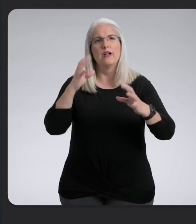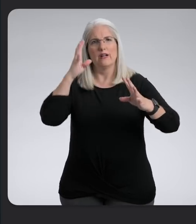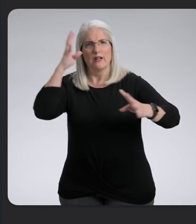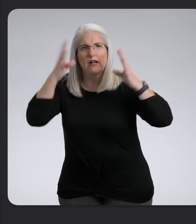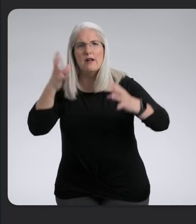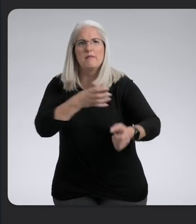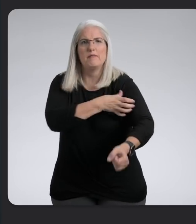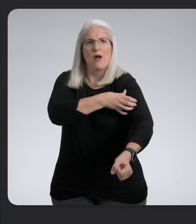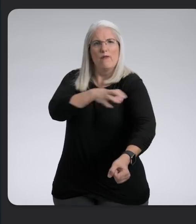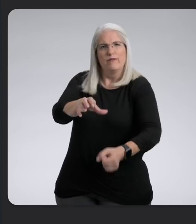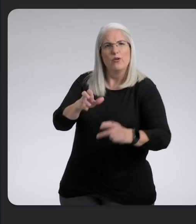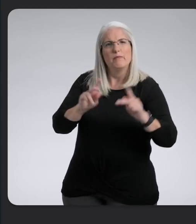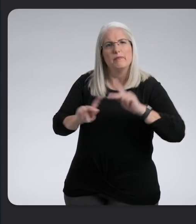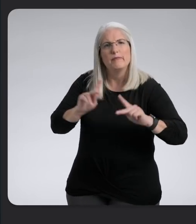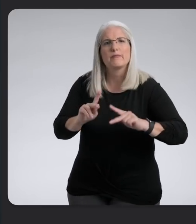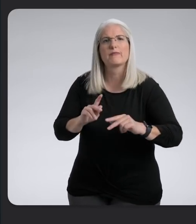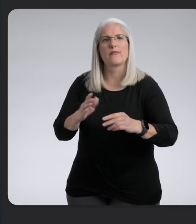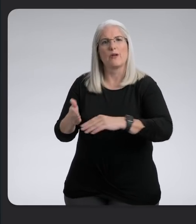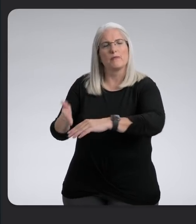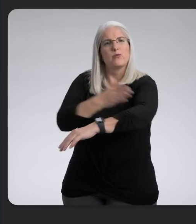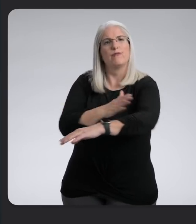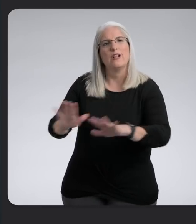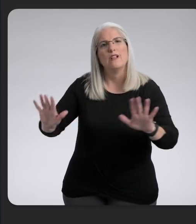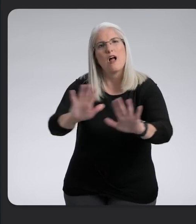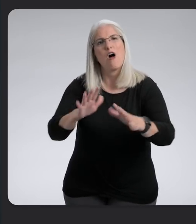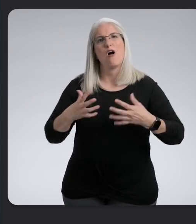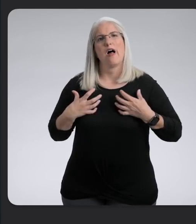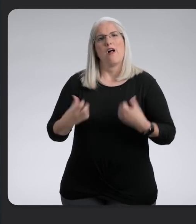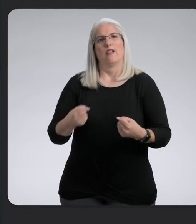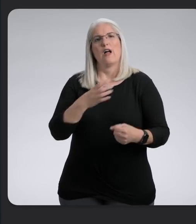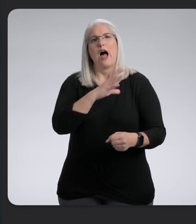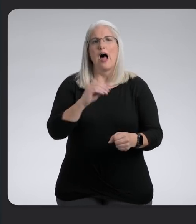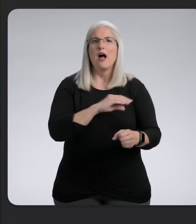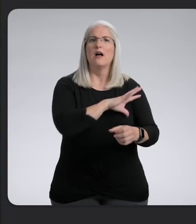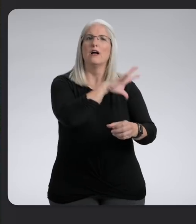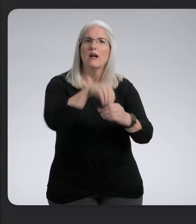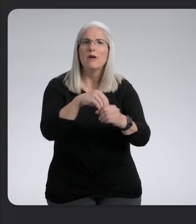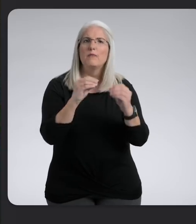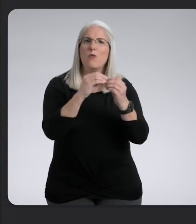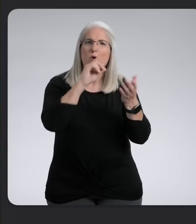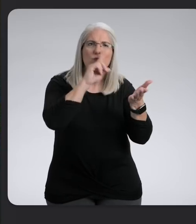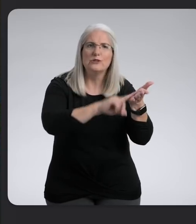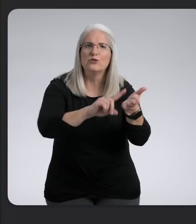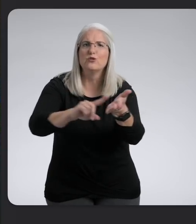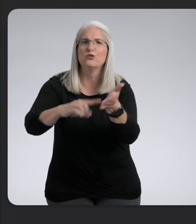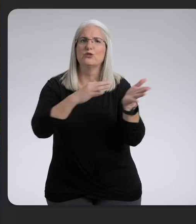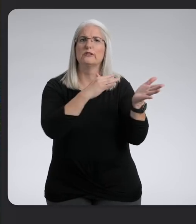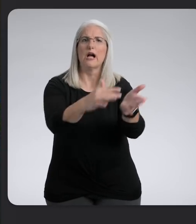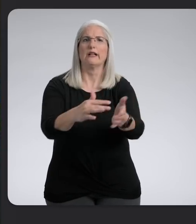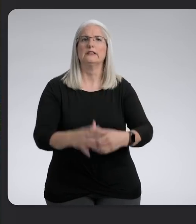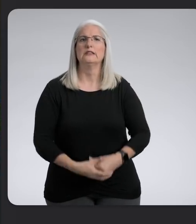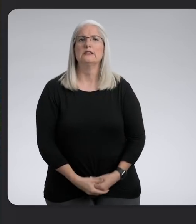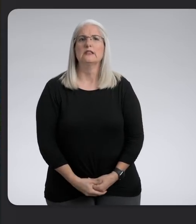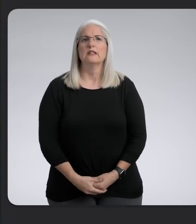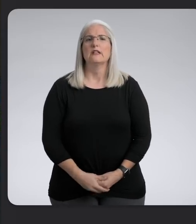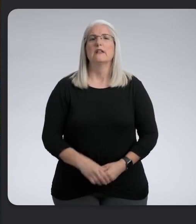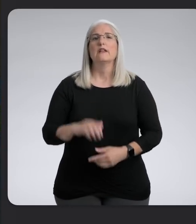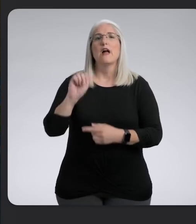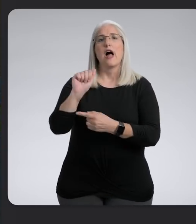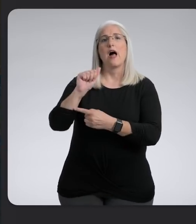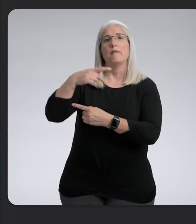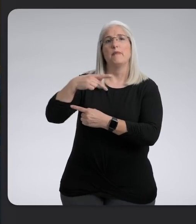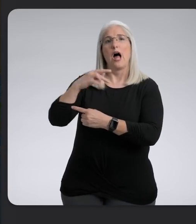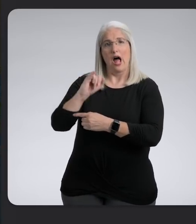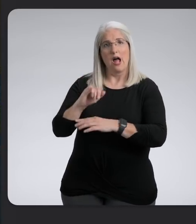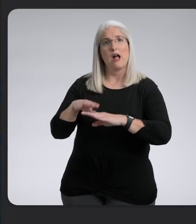as well as make it easier for them to participate in large-scale research studies. With our APIs, developers are using our devices and health